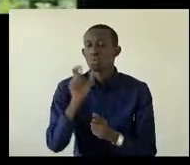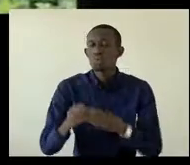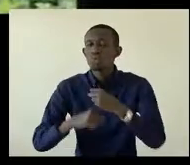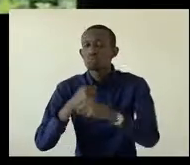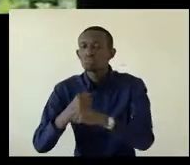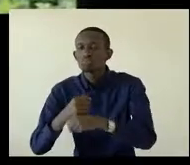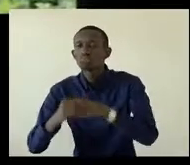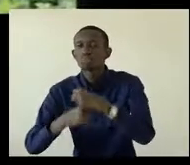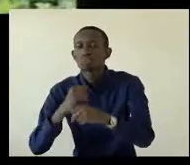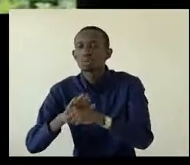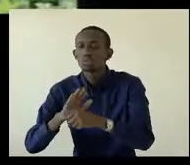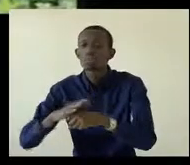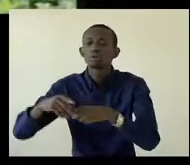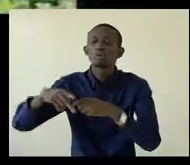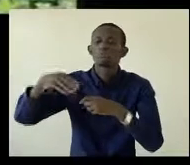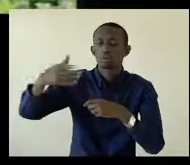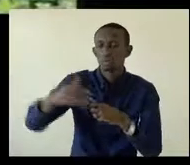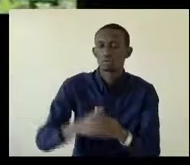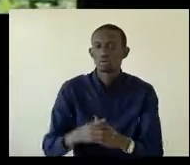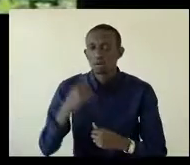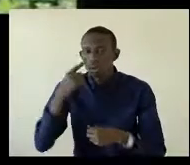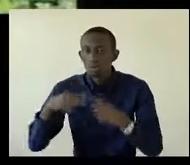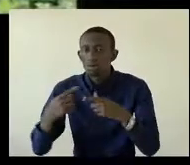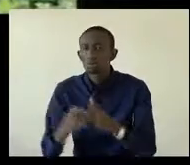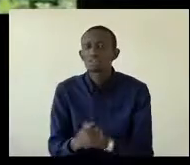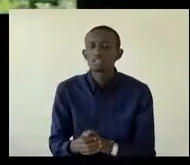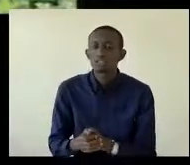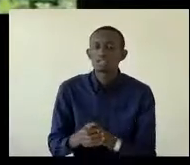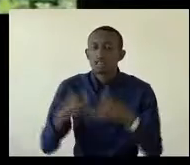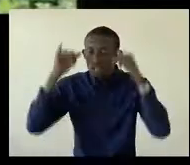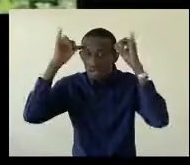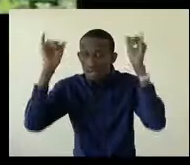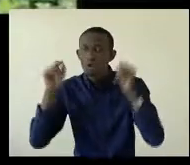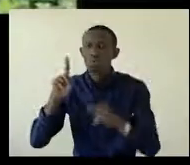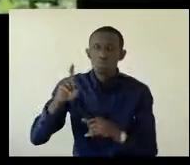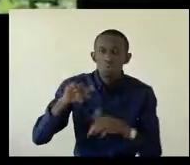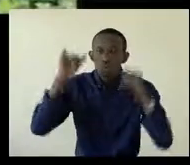be able to see, Sine, Hogo, Gaju, all those.